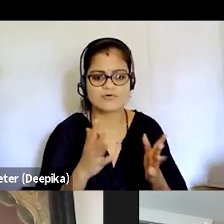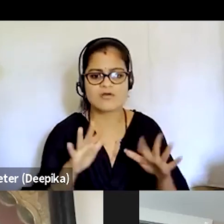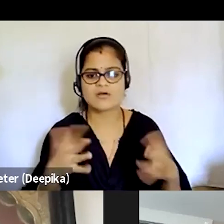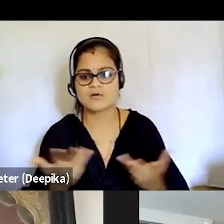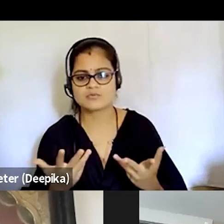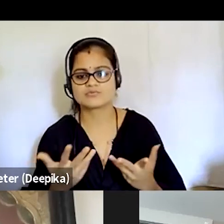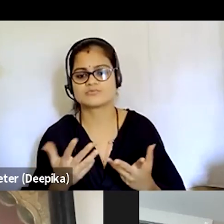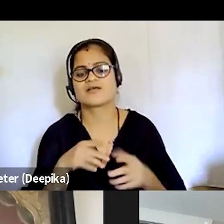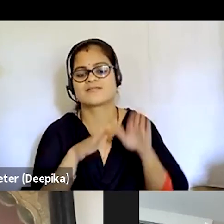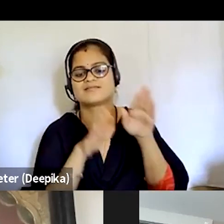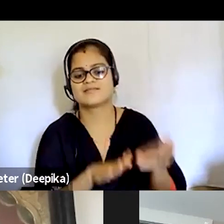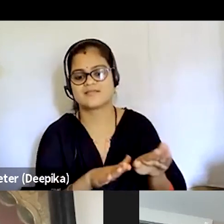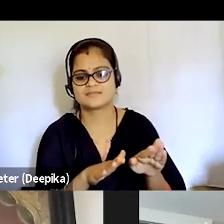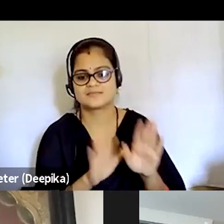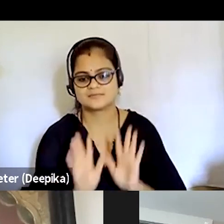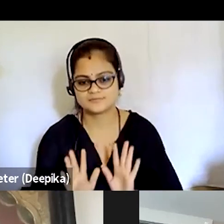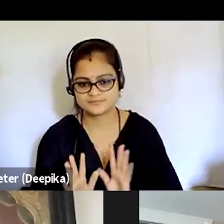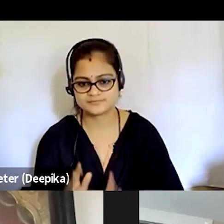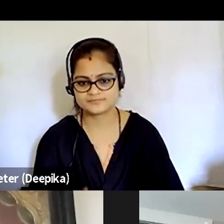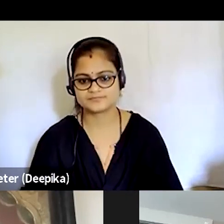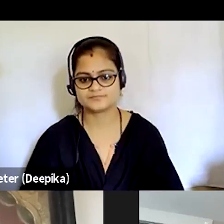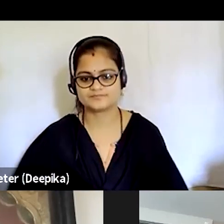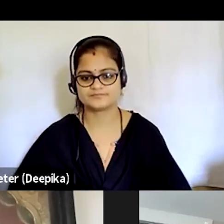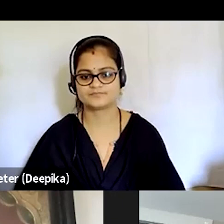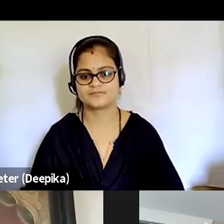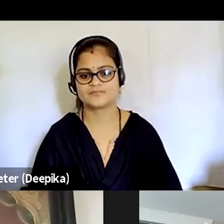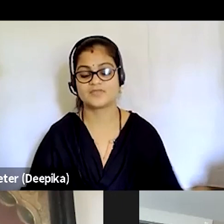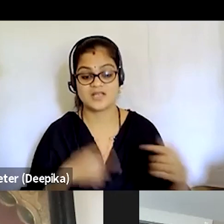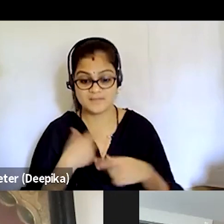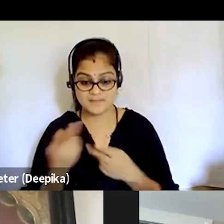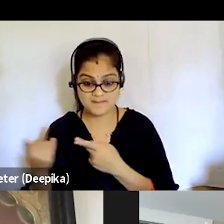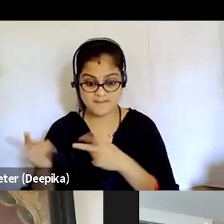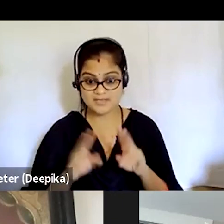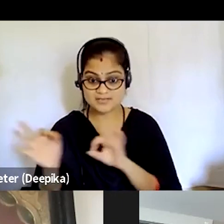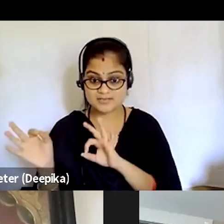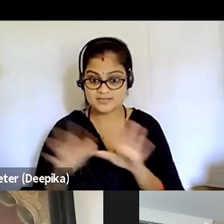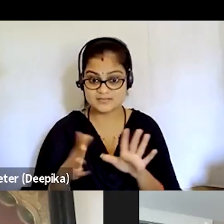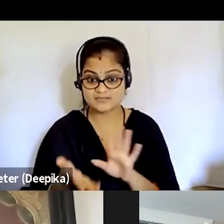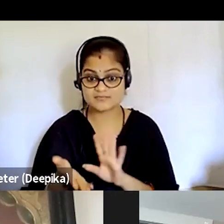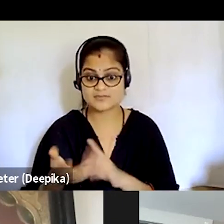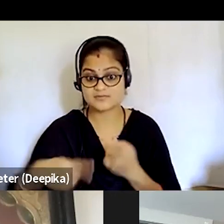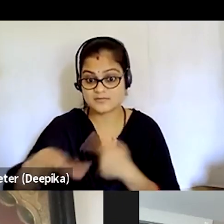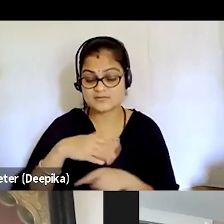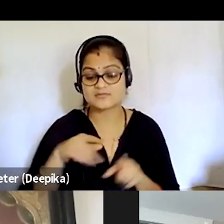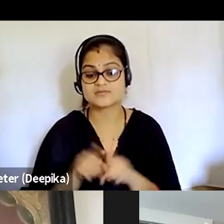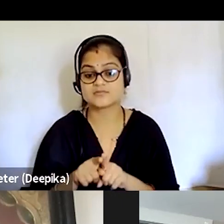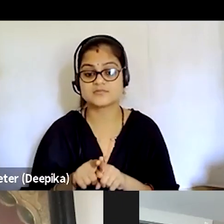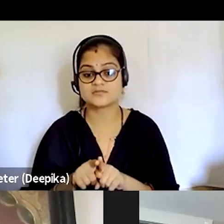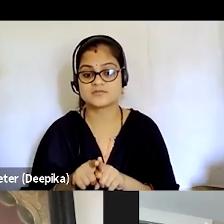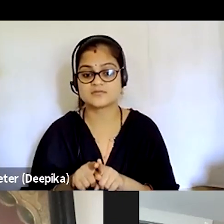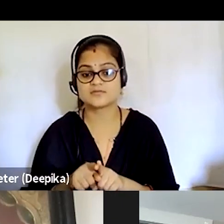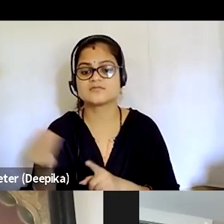So coming back from that is going to be very, very hard, because a lot of establishments even had to down their